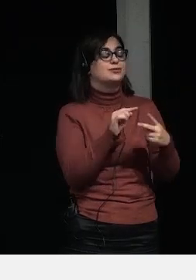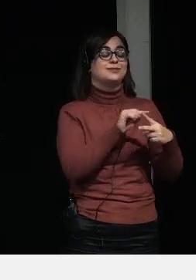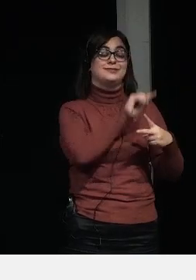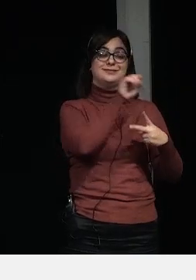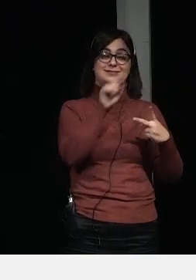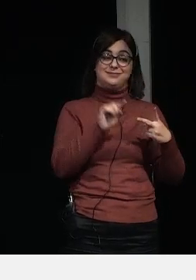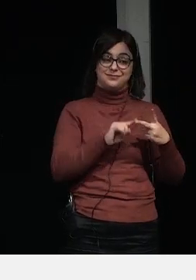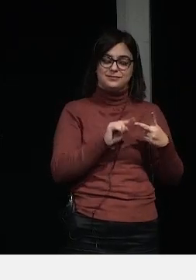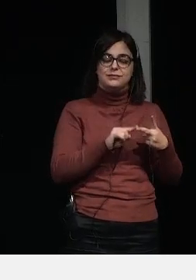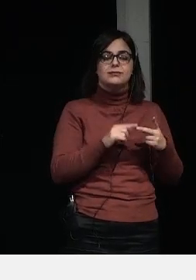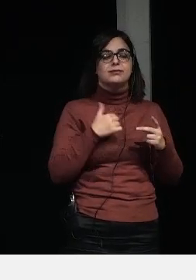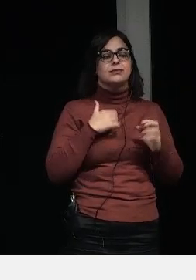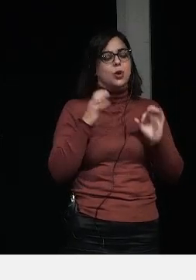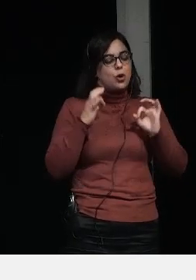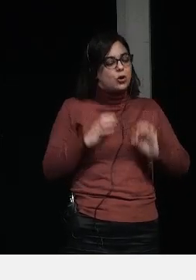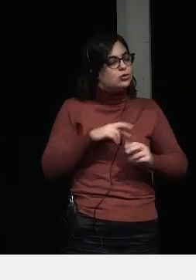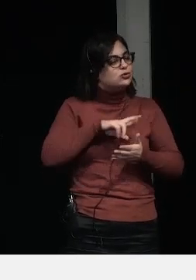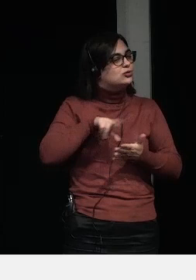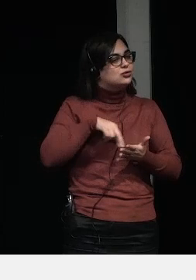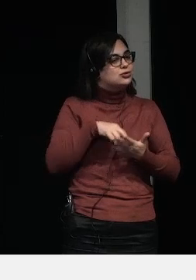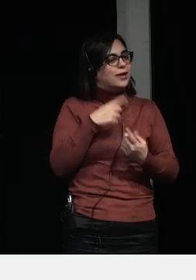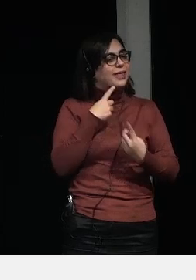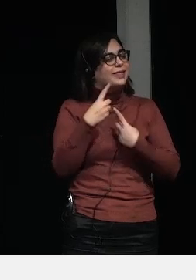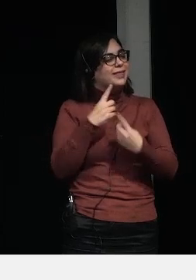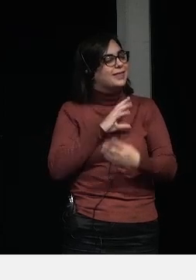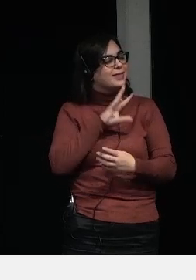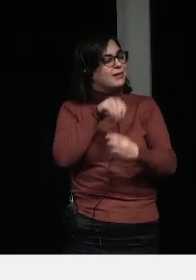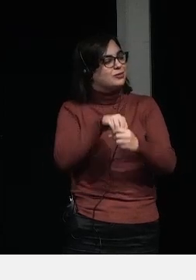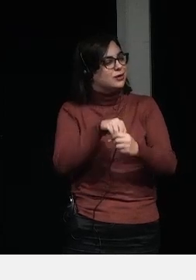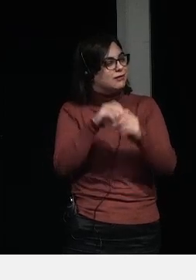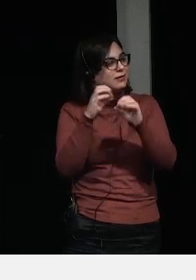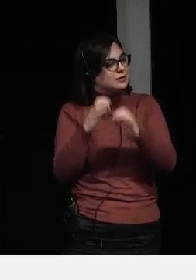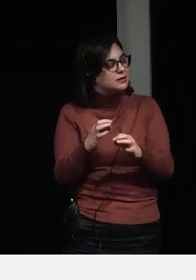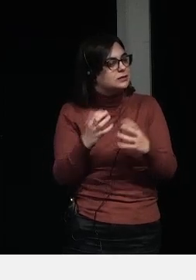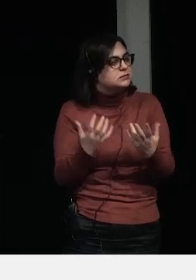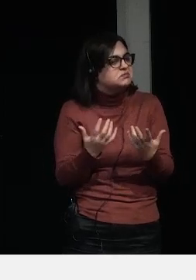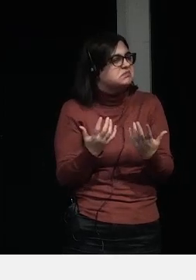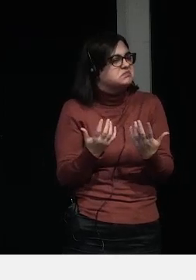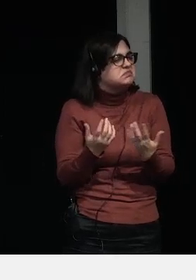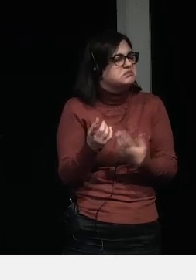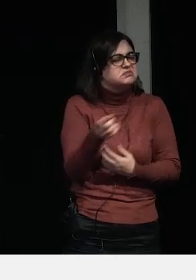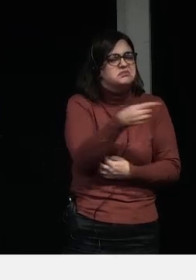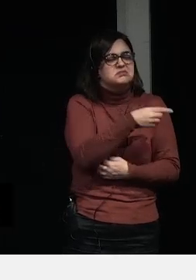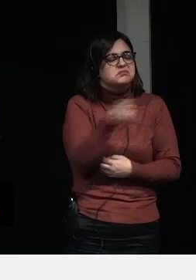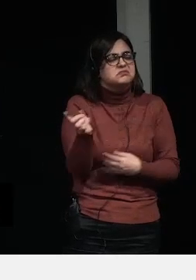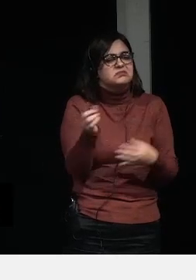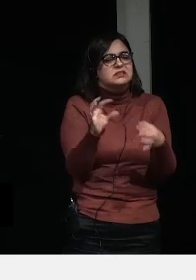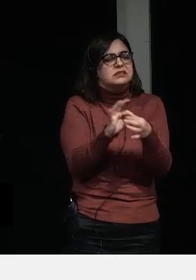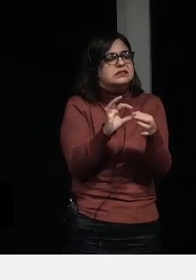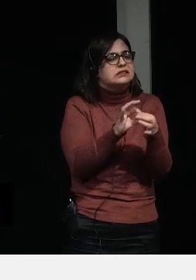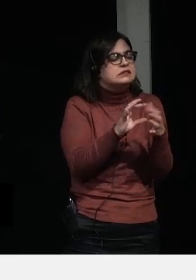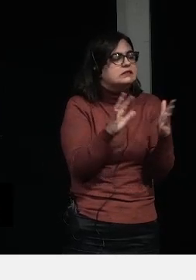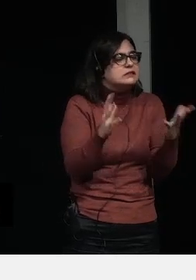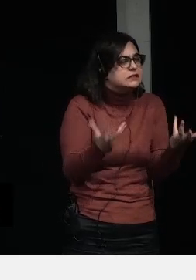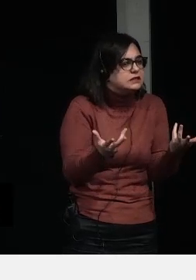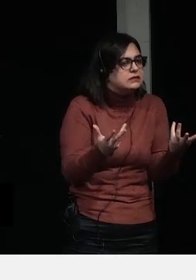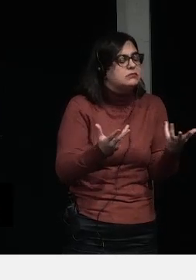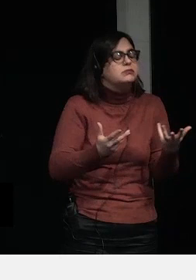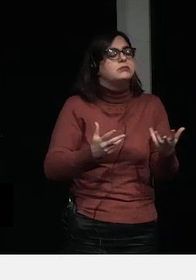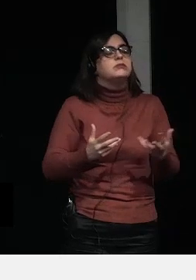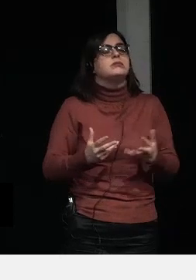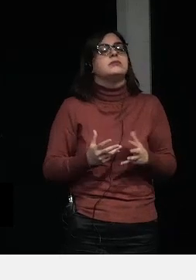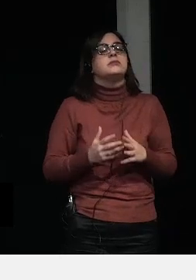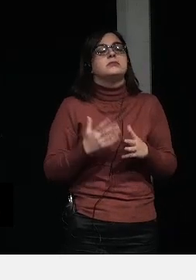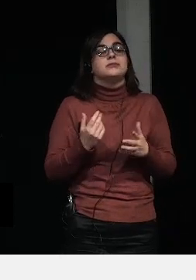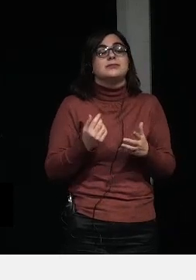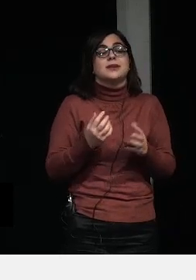read in first person in the light of their experience and expertise. And the training was accompanied by